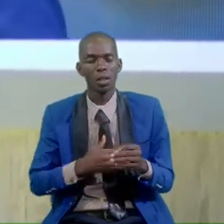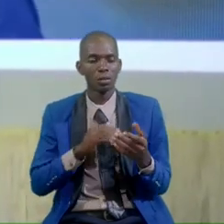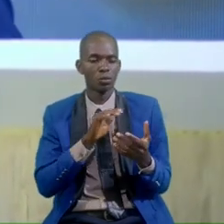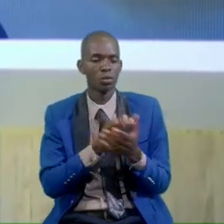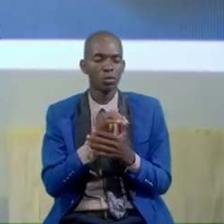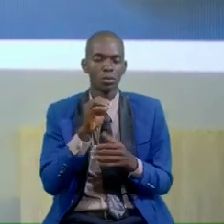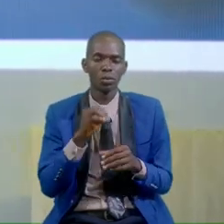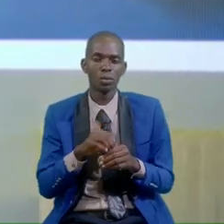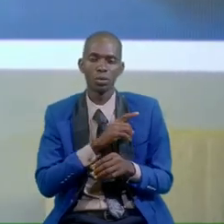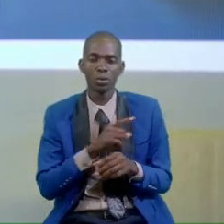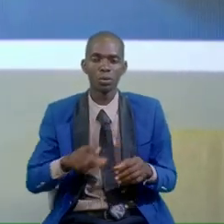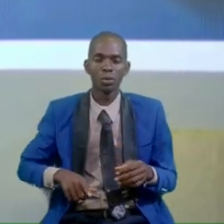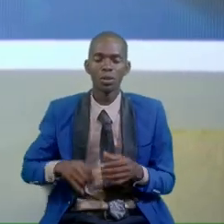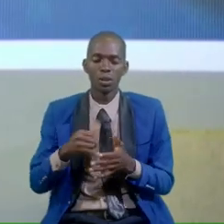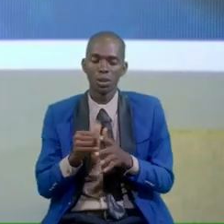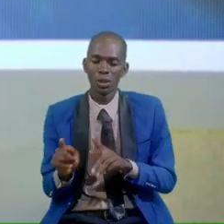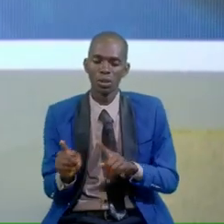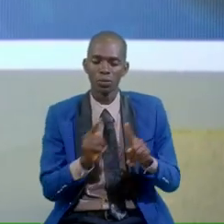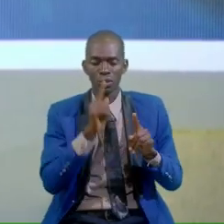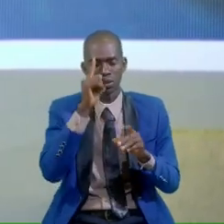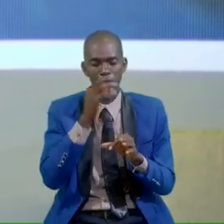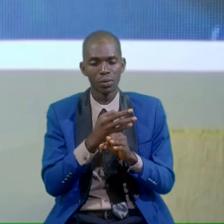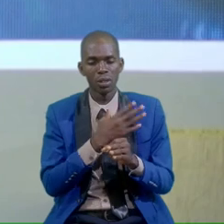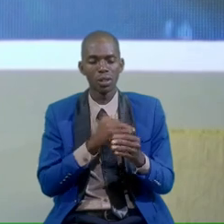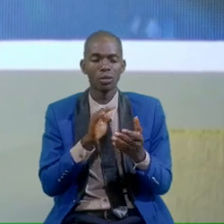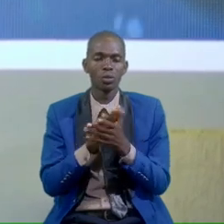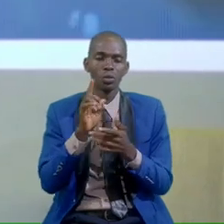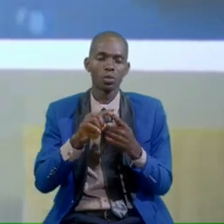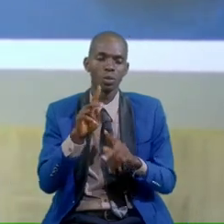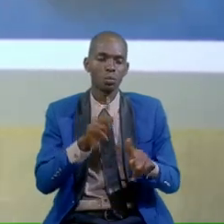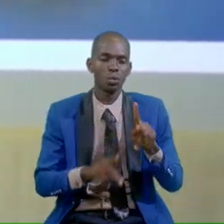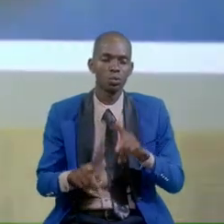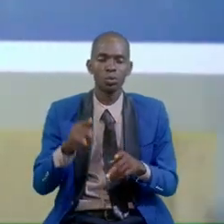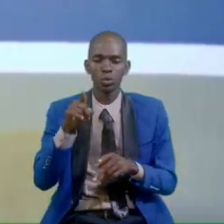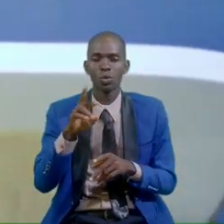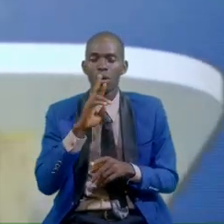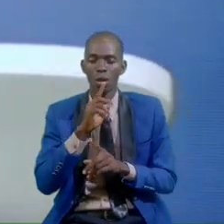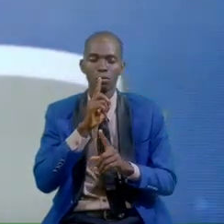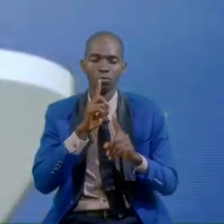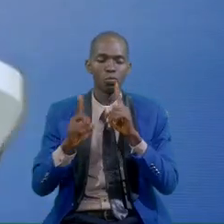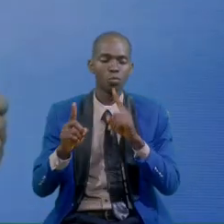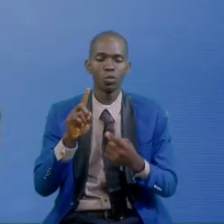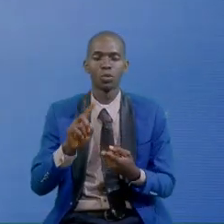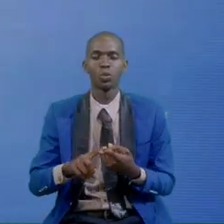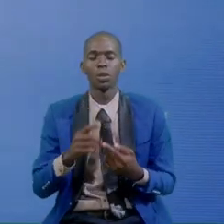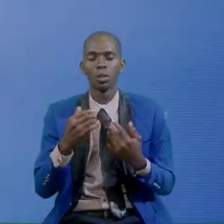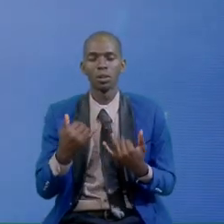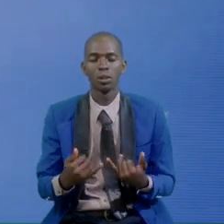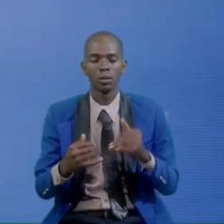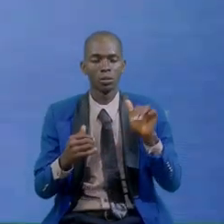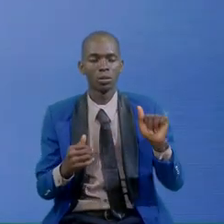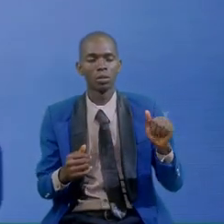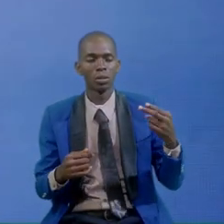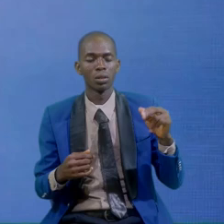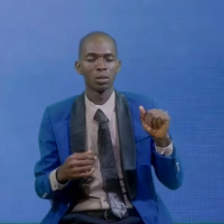the faith into the people you're talking to. And so Ahab went up to